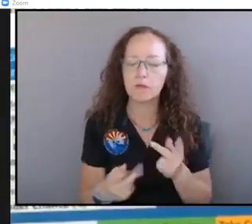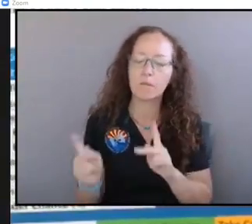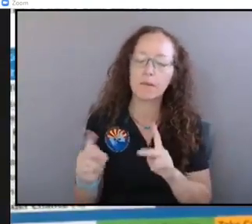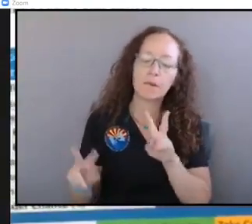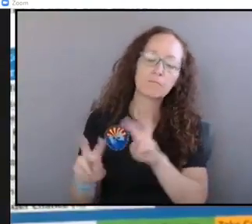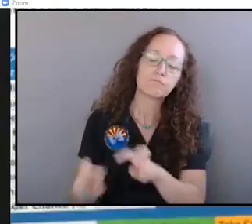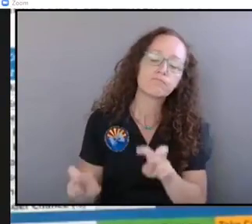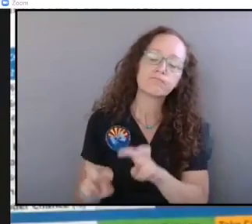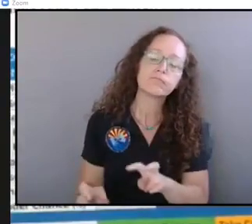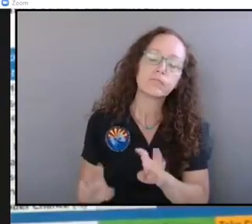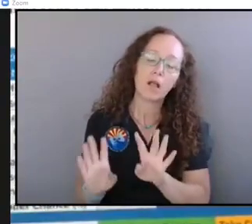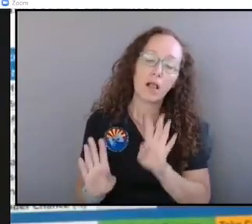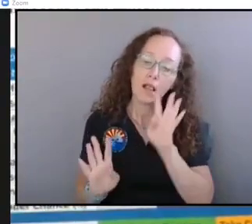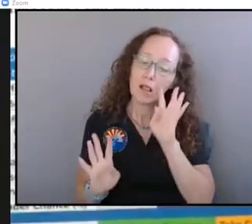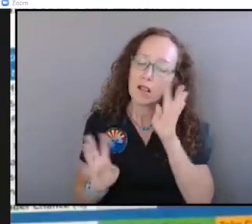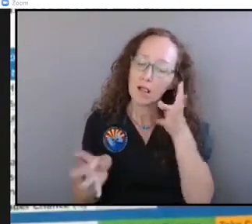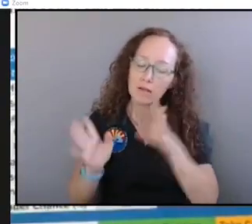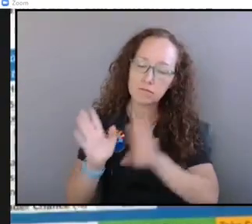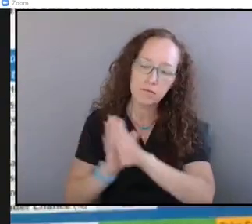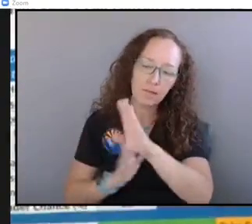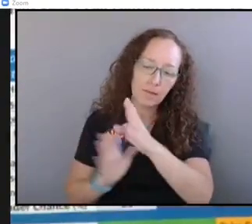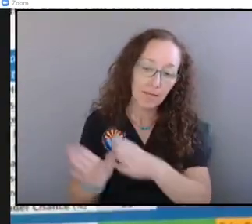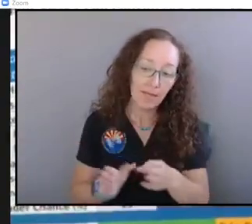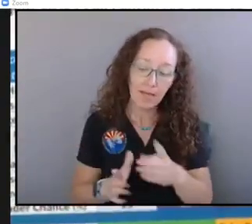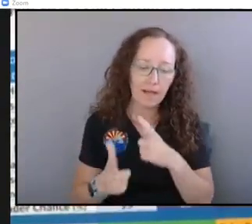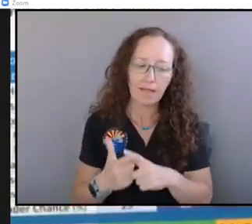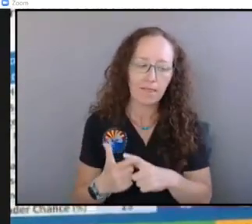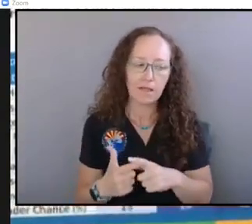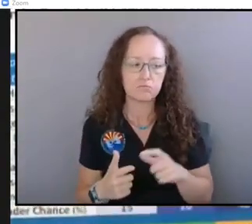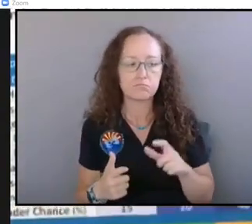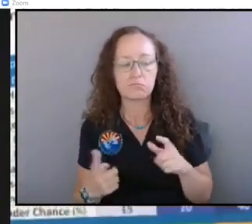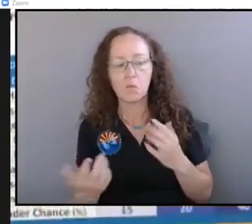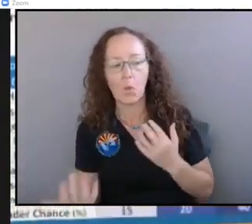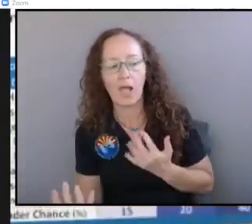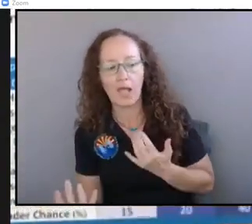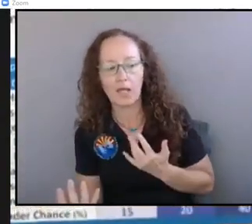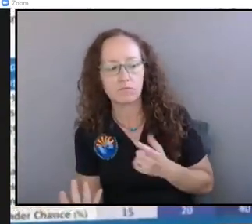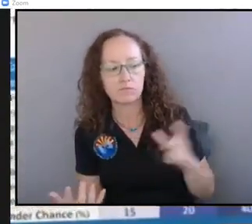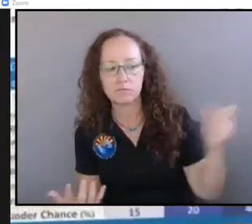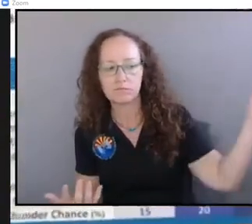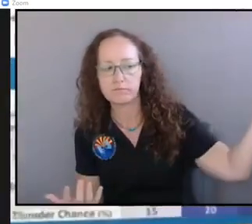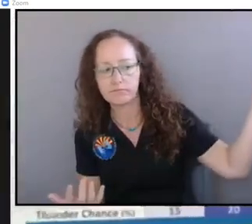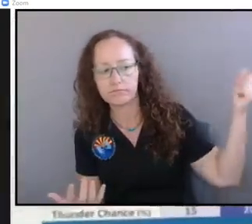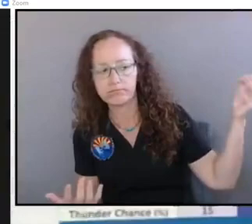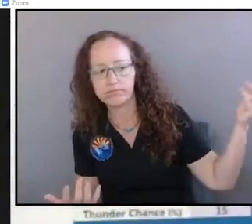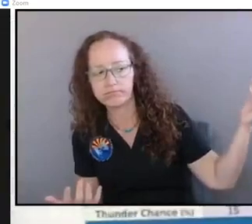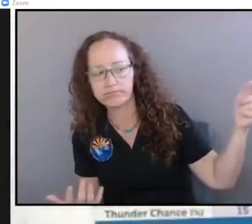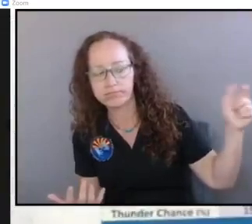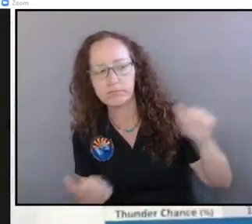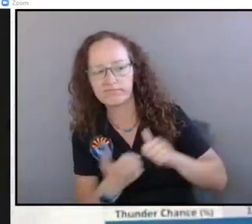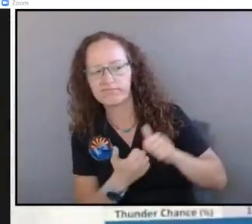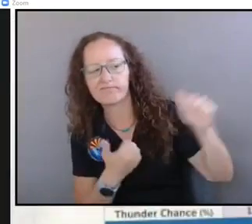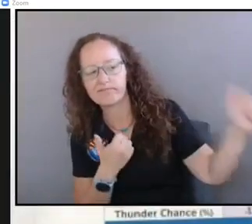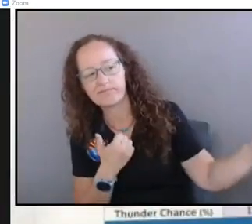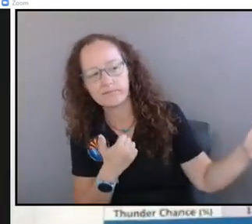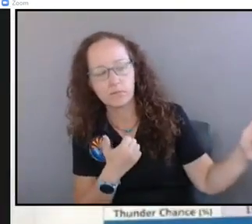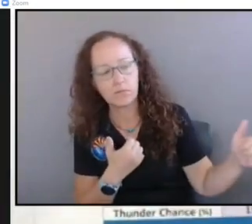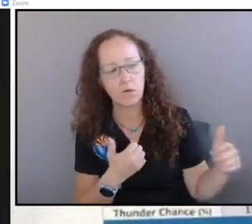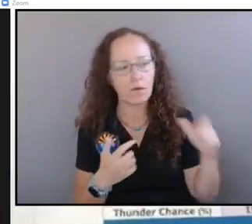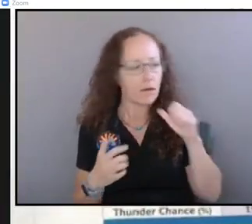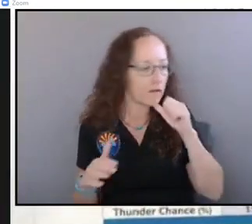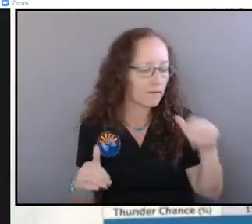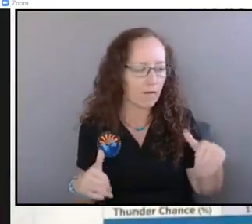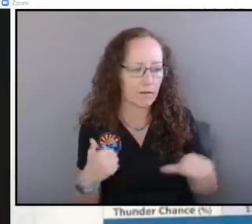the plan because the fire is a long ways away, or it's not threatening that area just yet. In this case, I'll talk to some of the structures that are